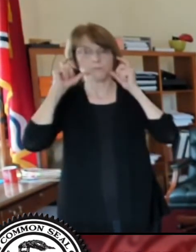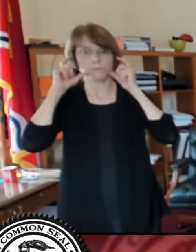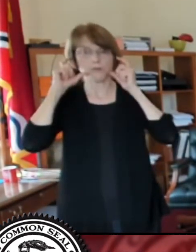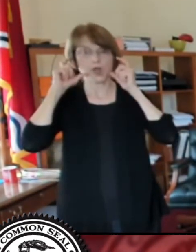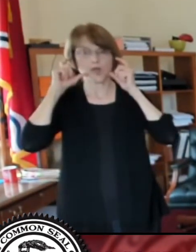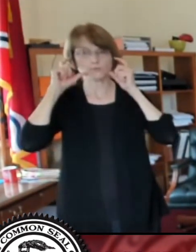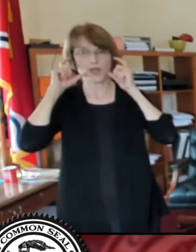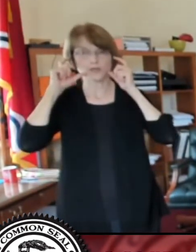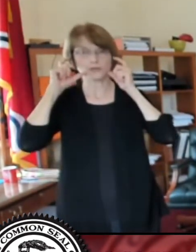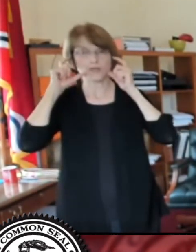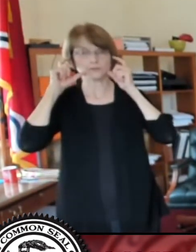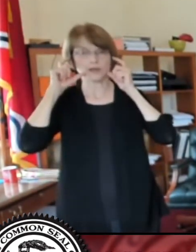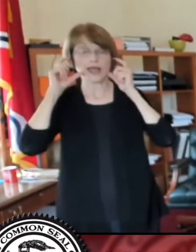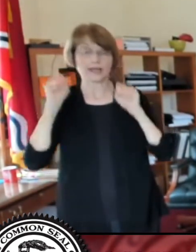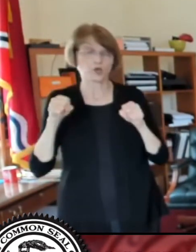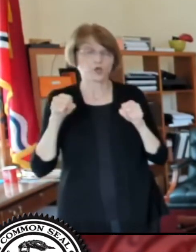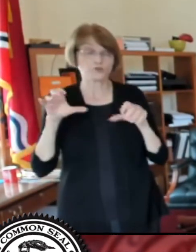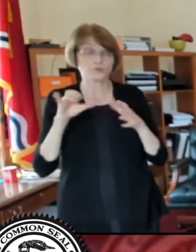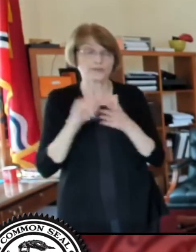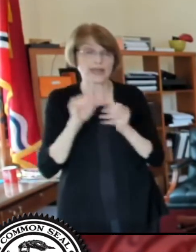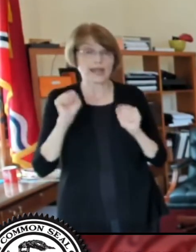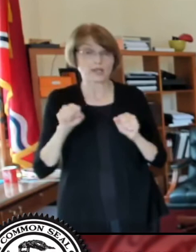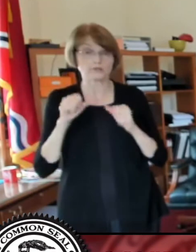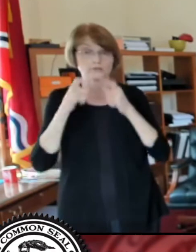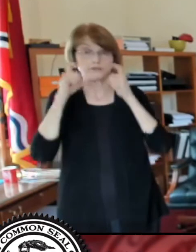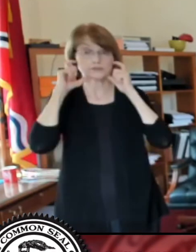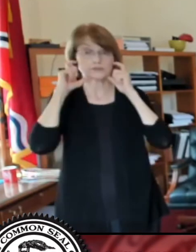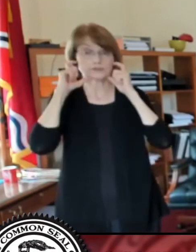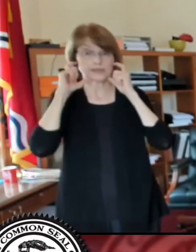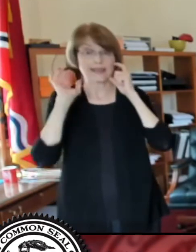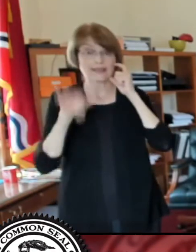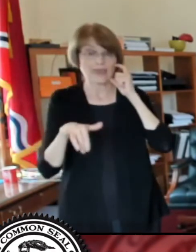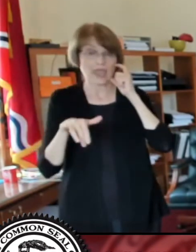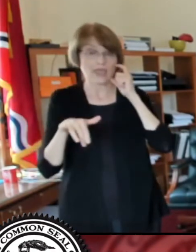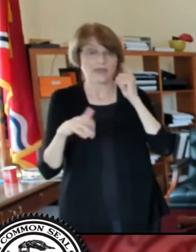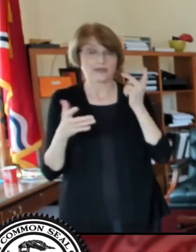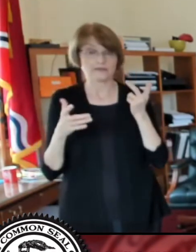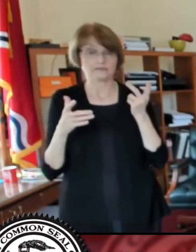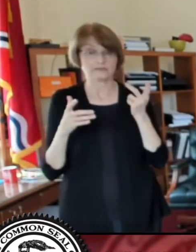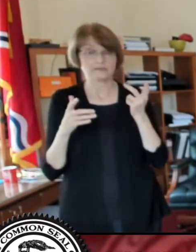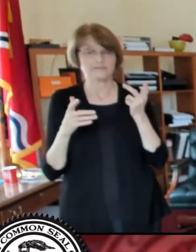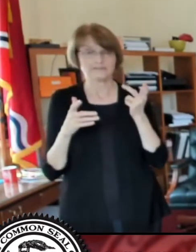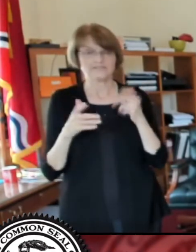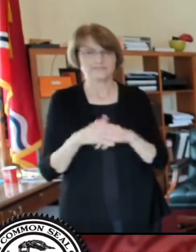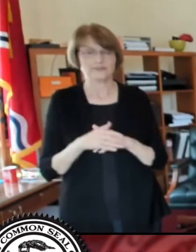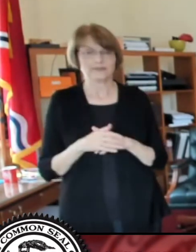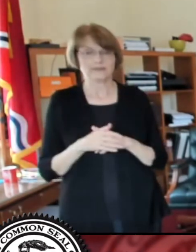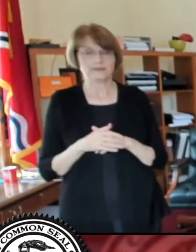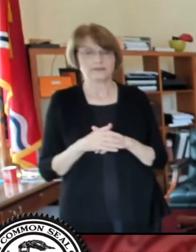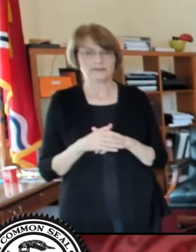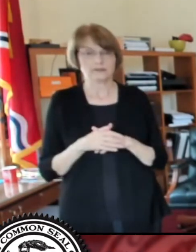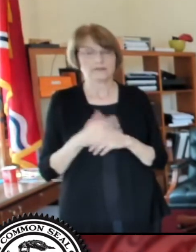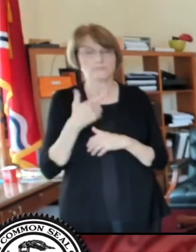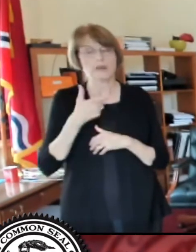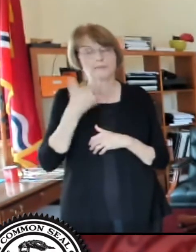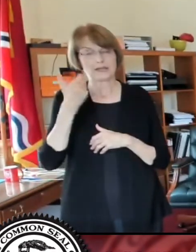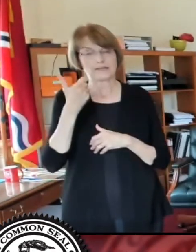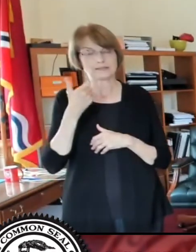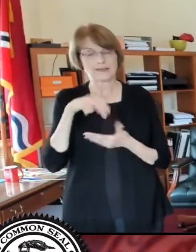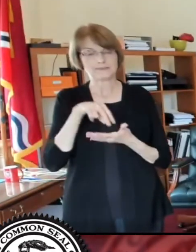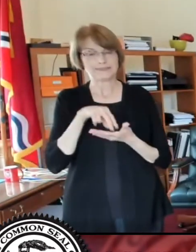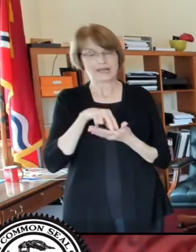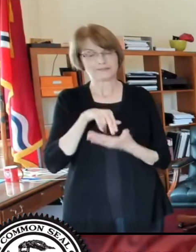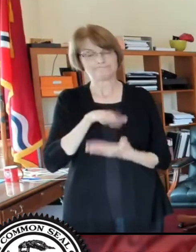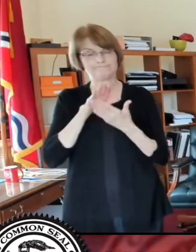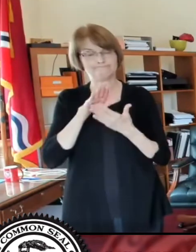mask, although I could talk to you like this. It looks a little like a, but because I'm standing here talking